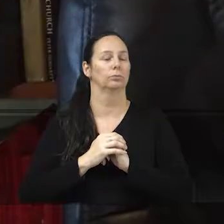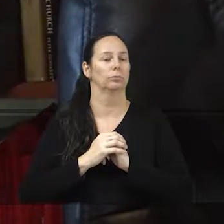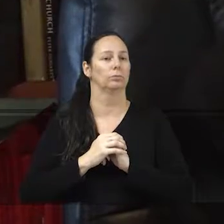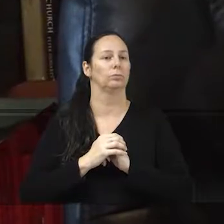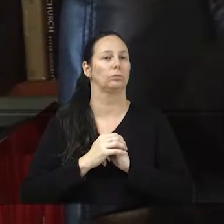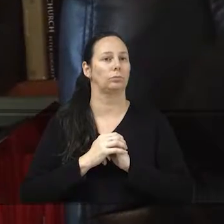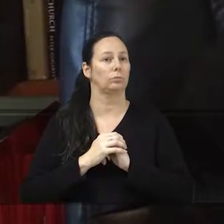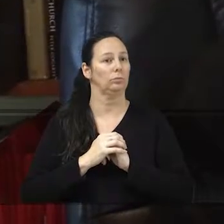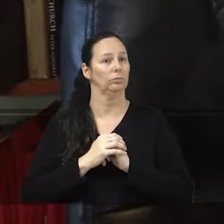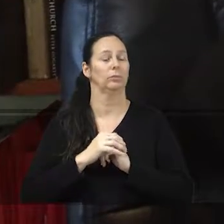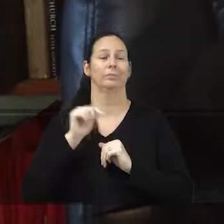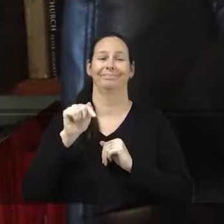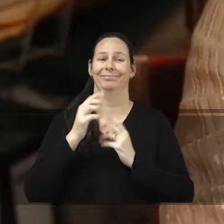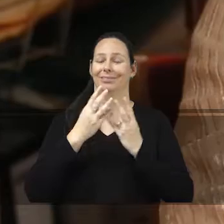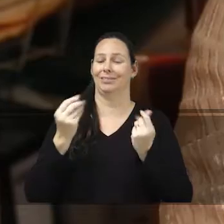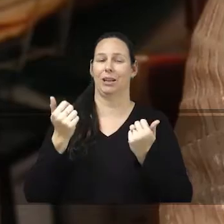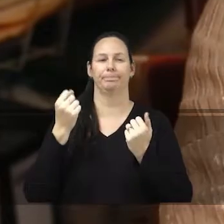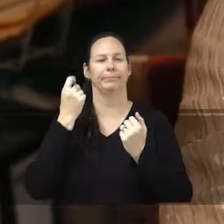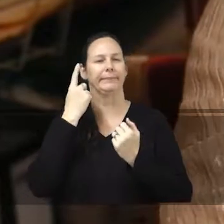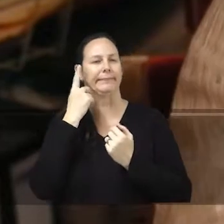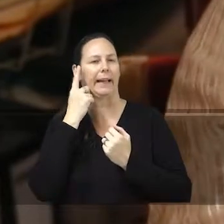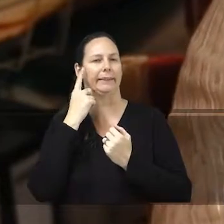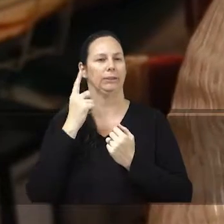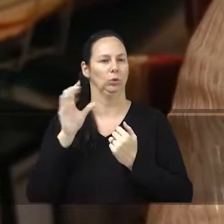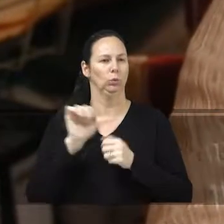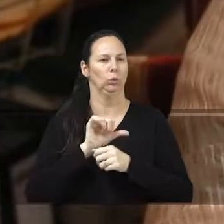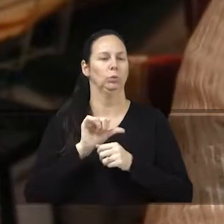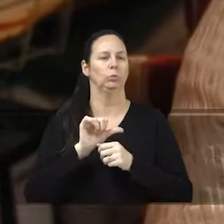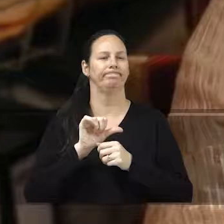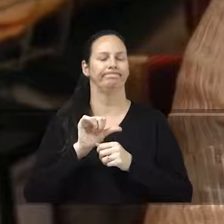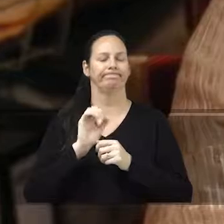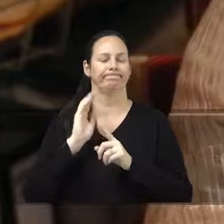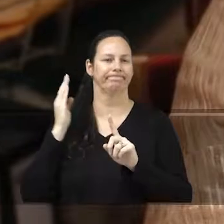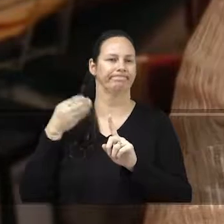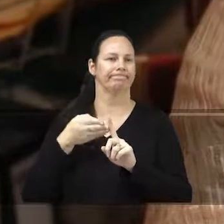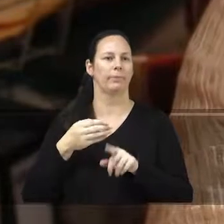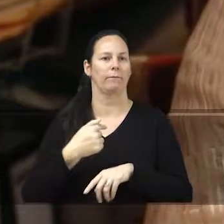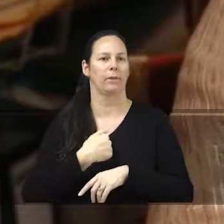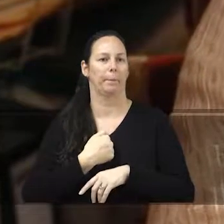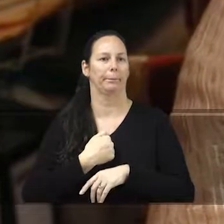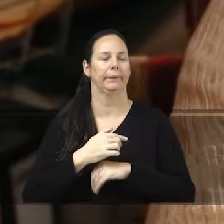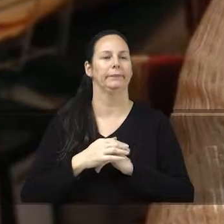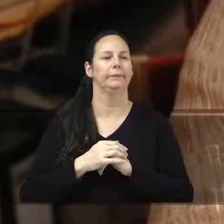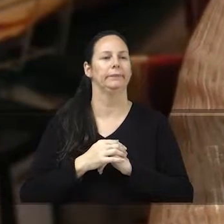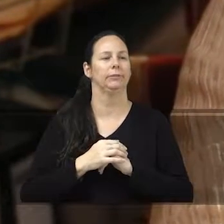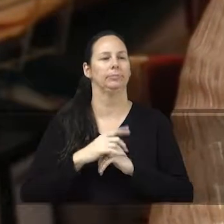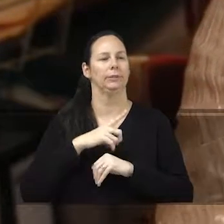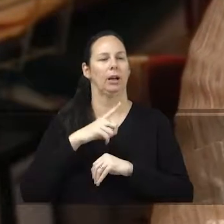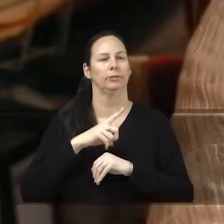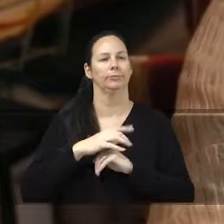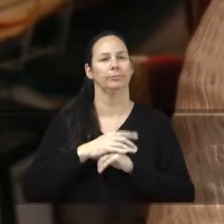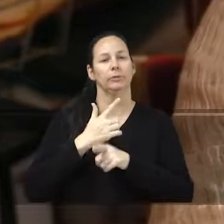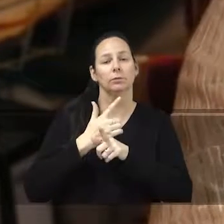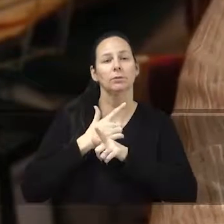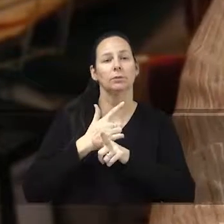Church, and it, in some senses, it should be the dominant issue for me. But because we're